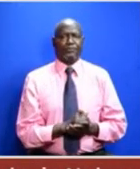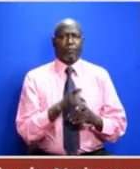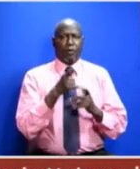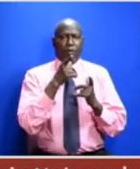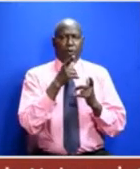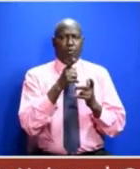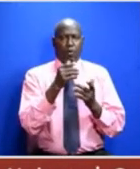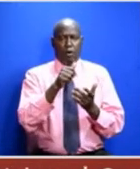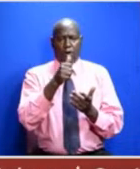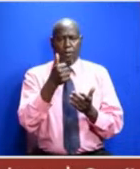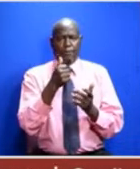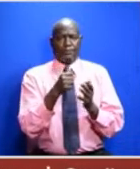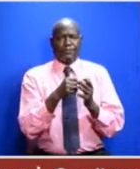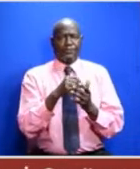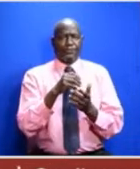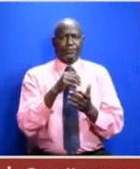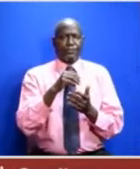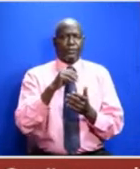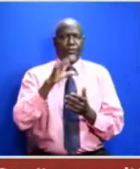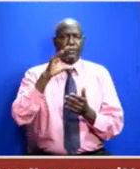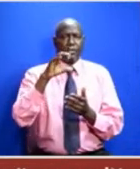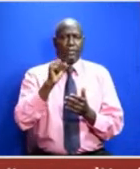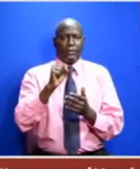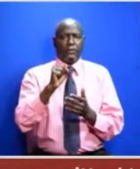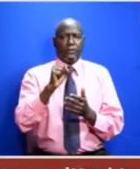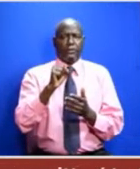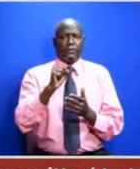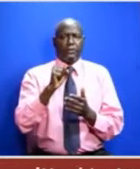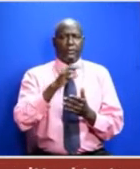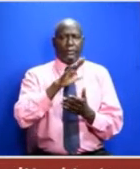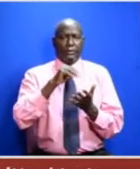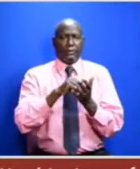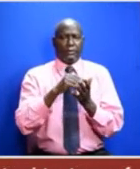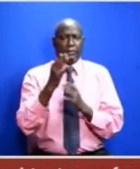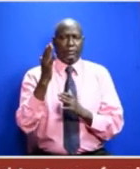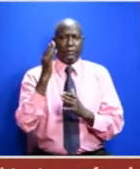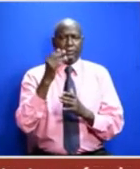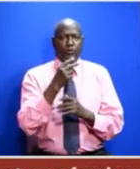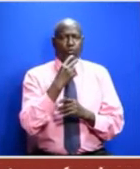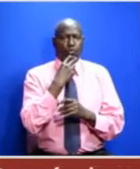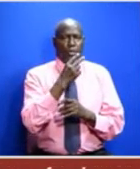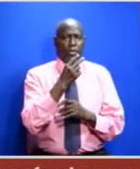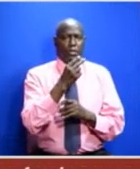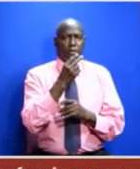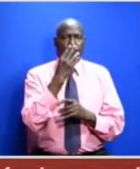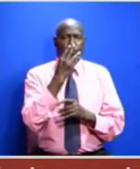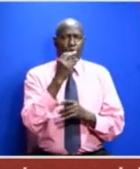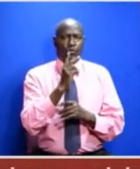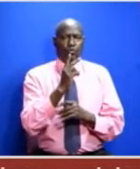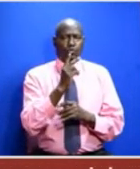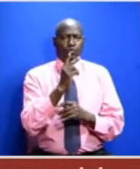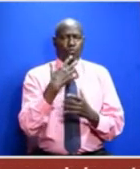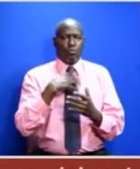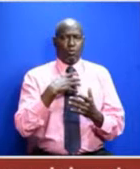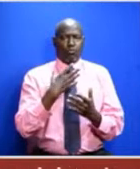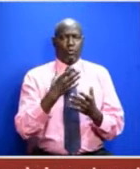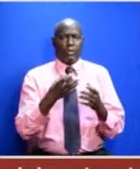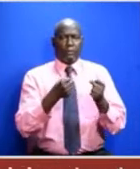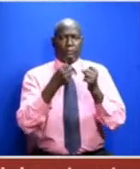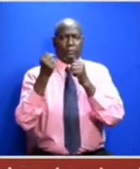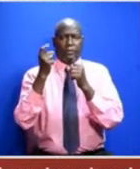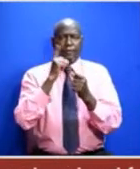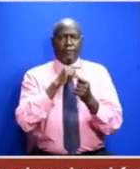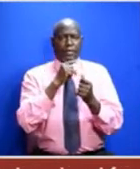Moving on swiftly, Interior Cabinet Secretary Kithure Kindiki says 242 people have so far been arrested